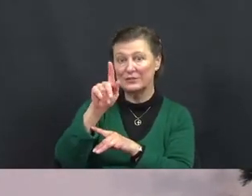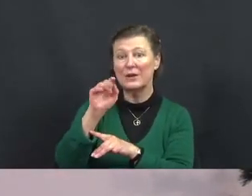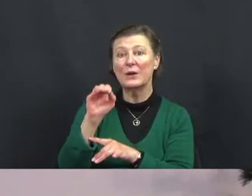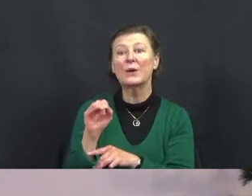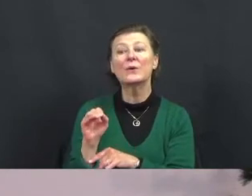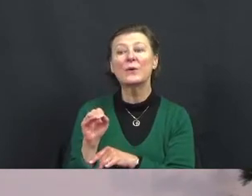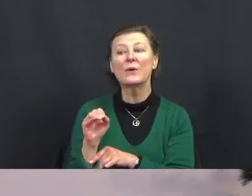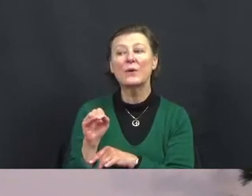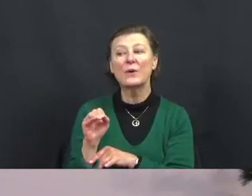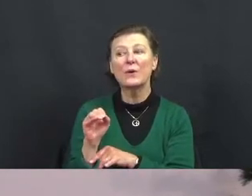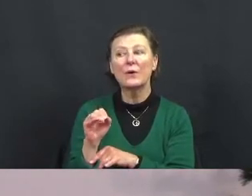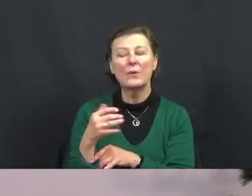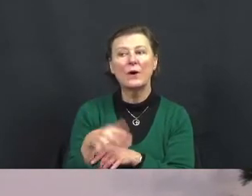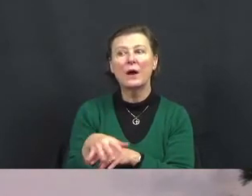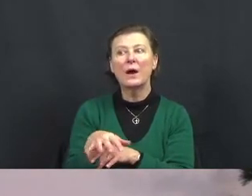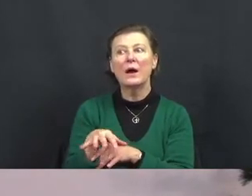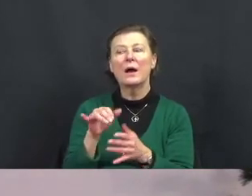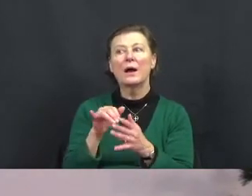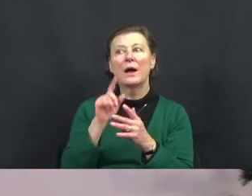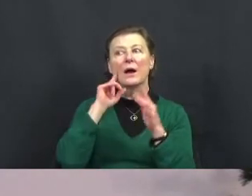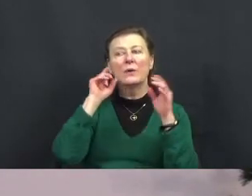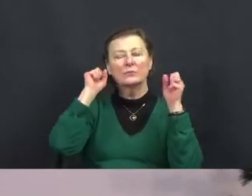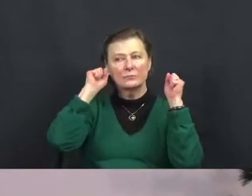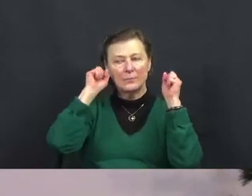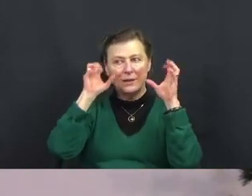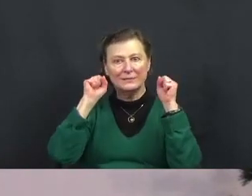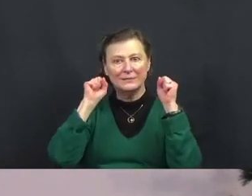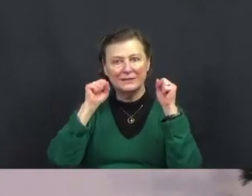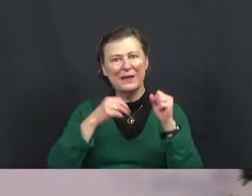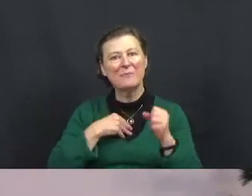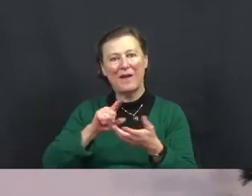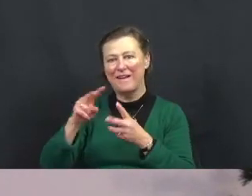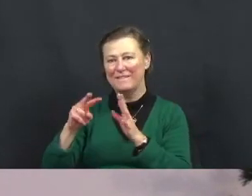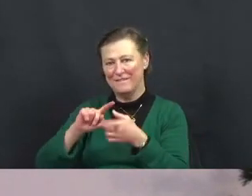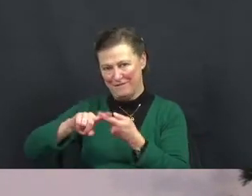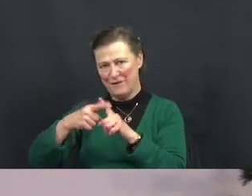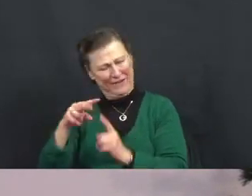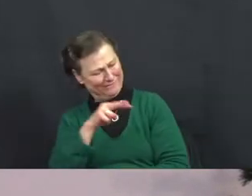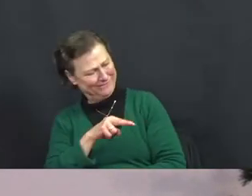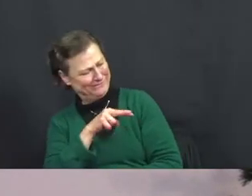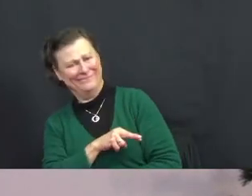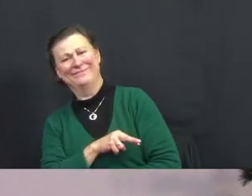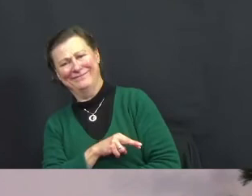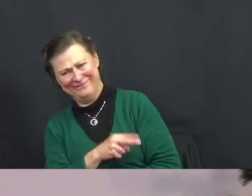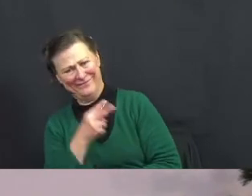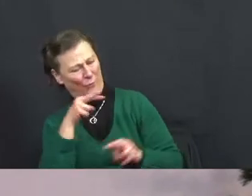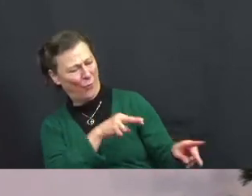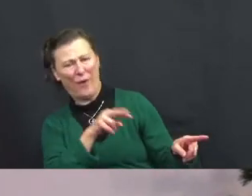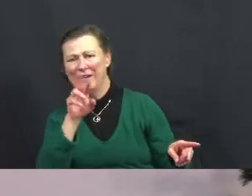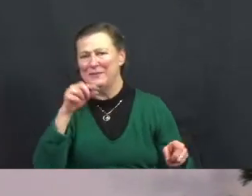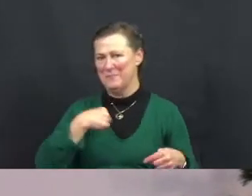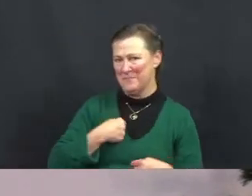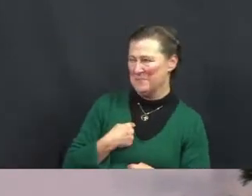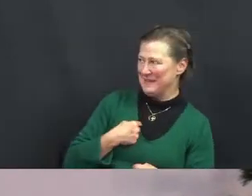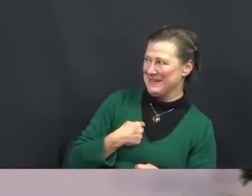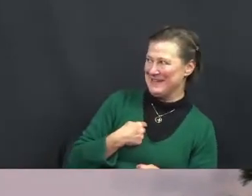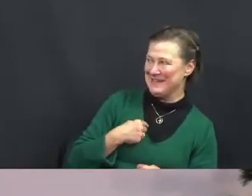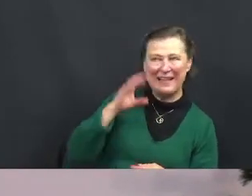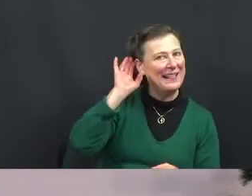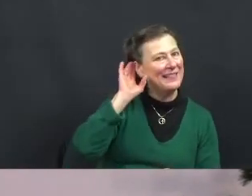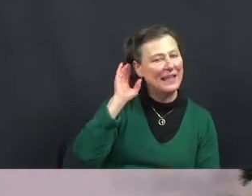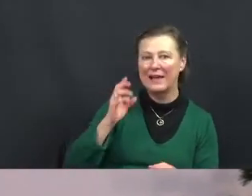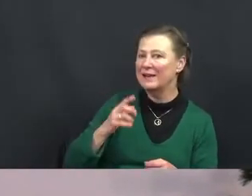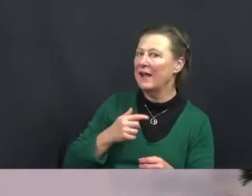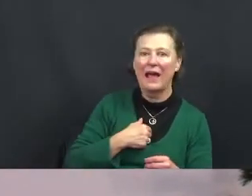That was a sight to behold. My friends were amused to watch me listen to classical music because I didn't hold back. I was a